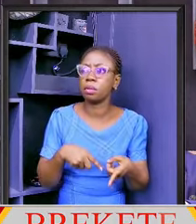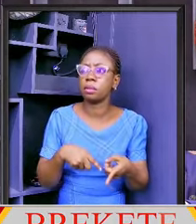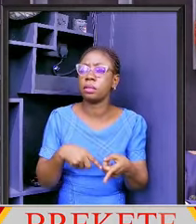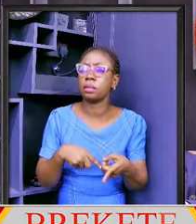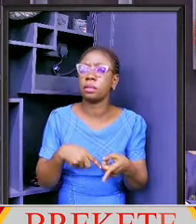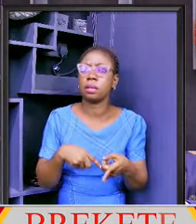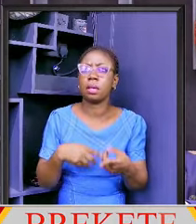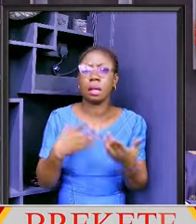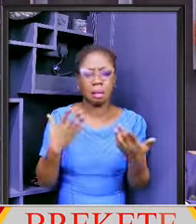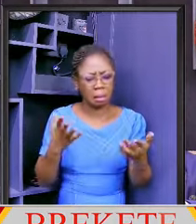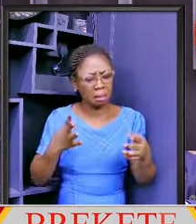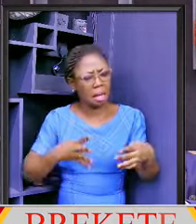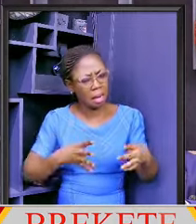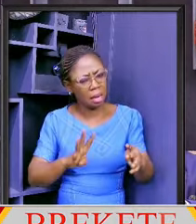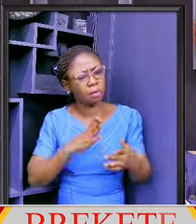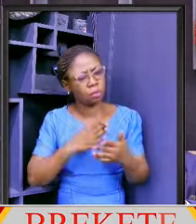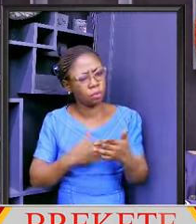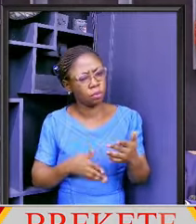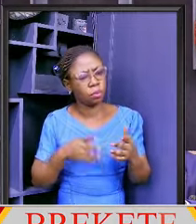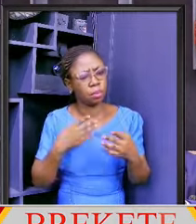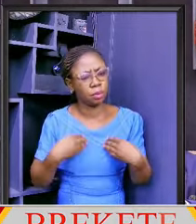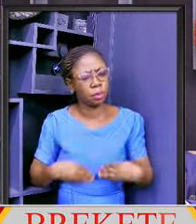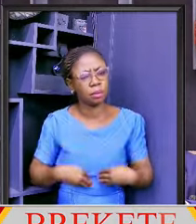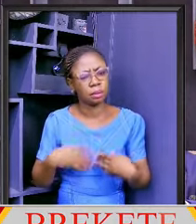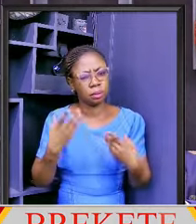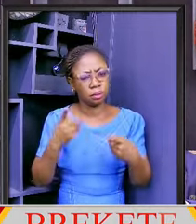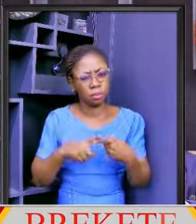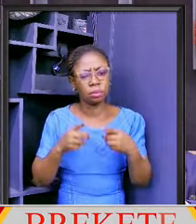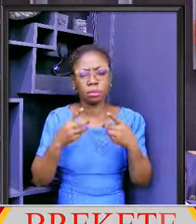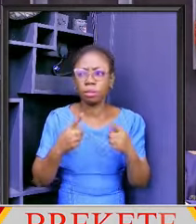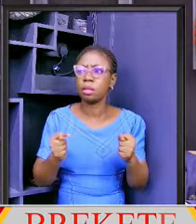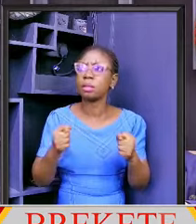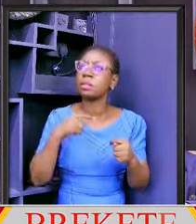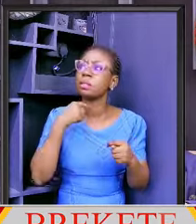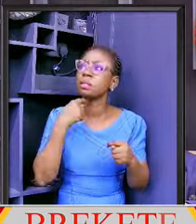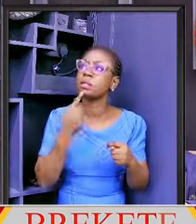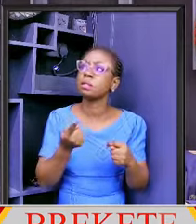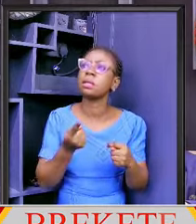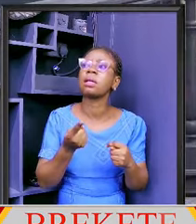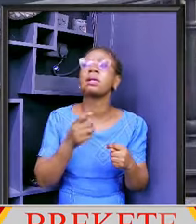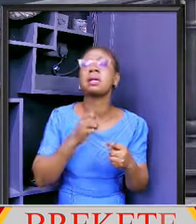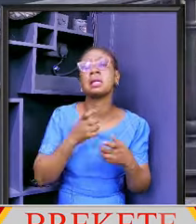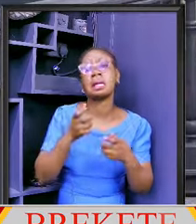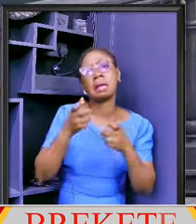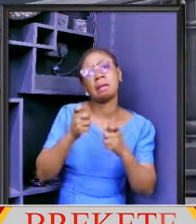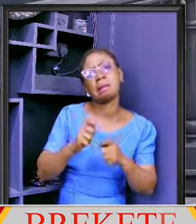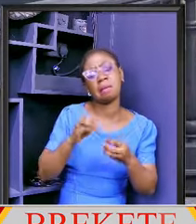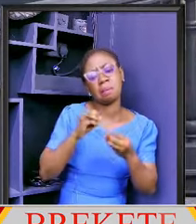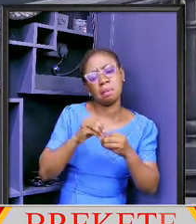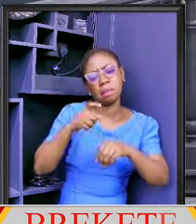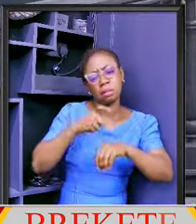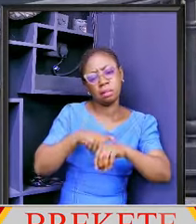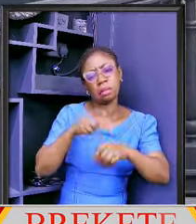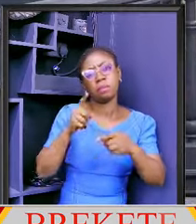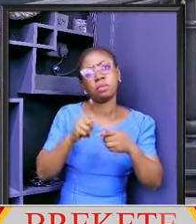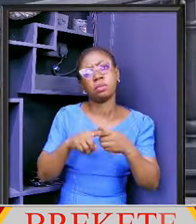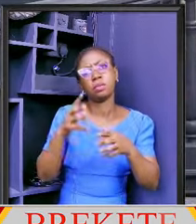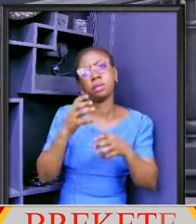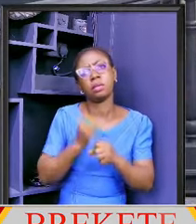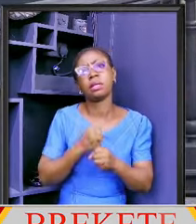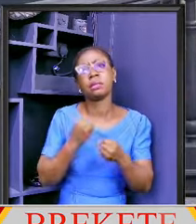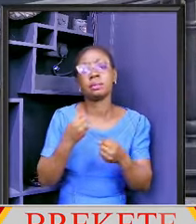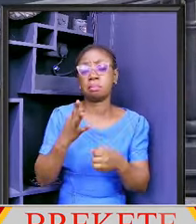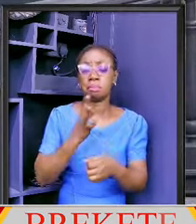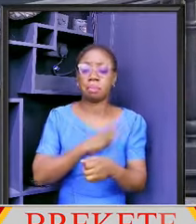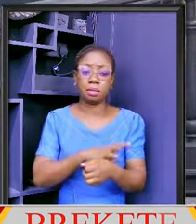Nothing getting anything. And then someone else should try. Yes, so let us give him another extension so that he can make a benefit. So no